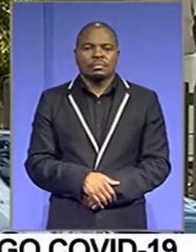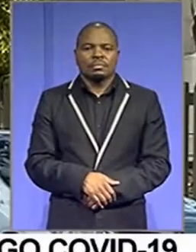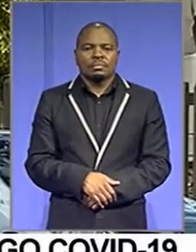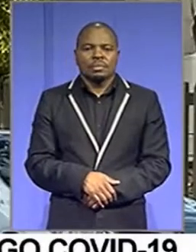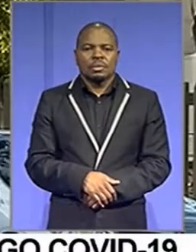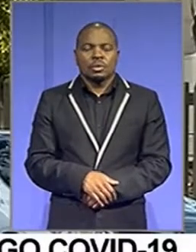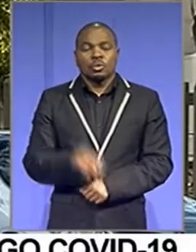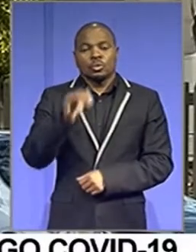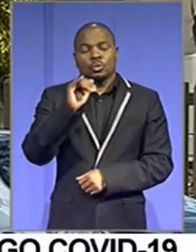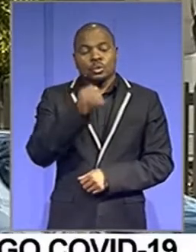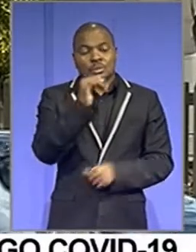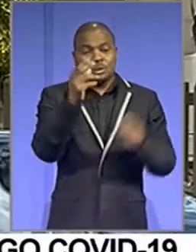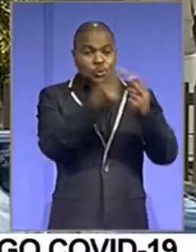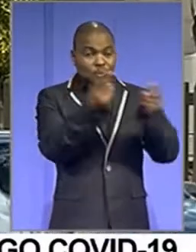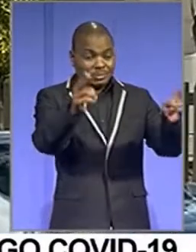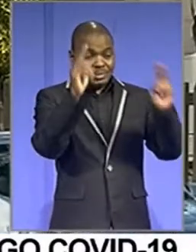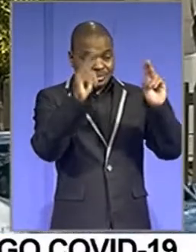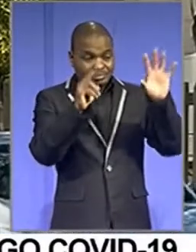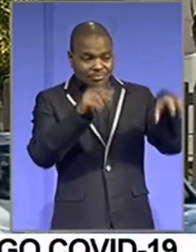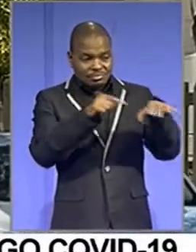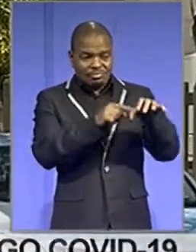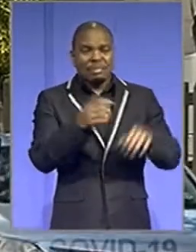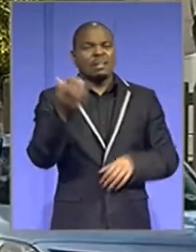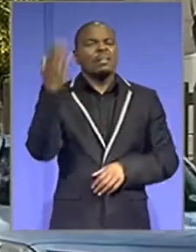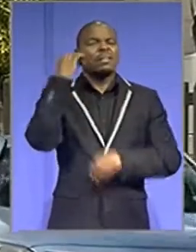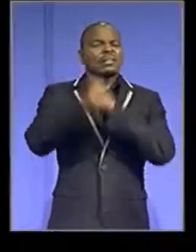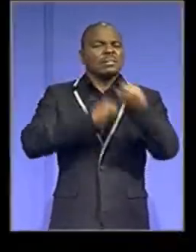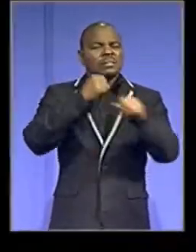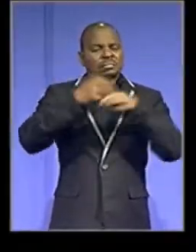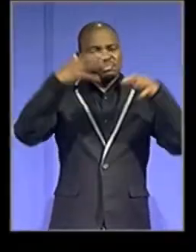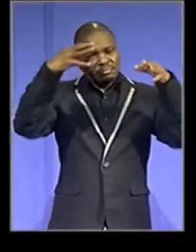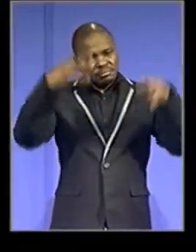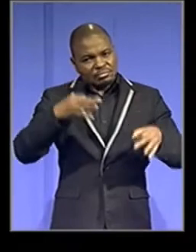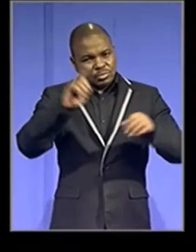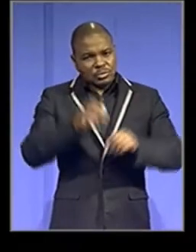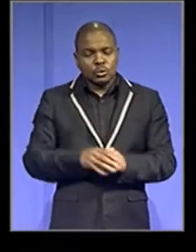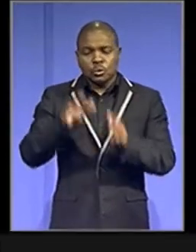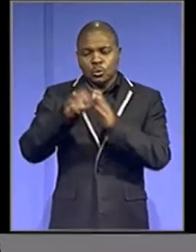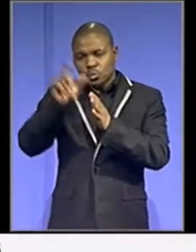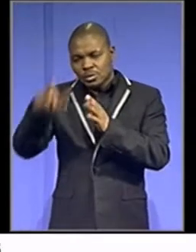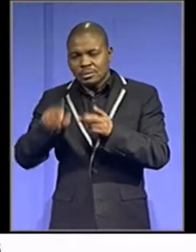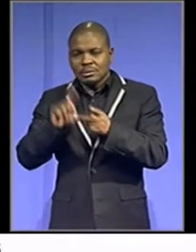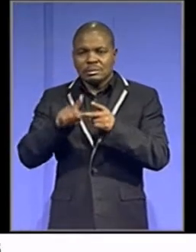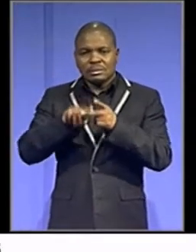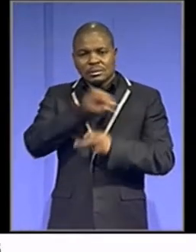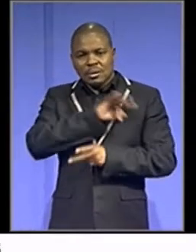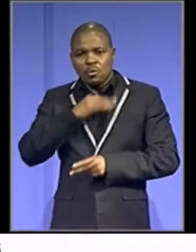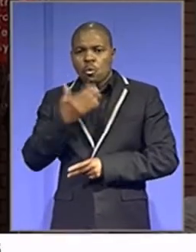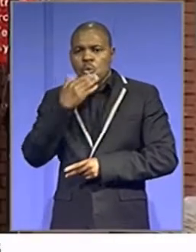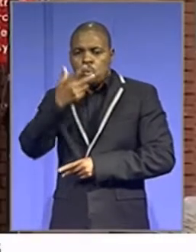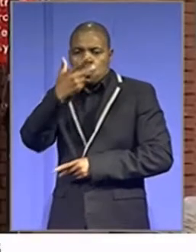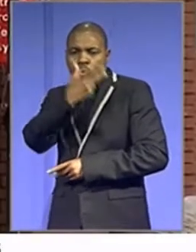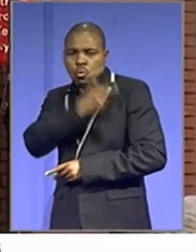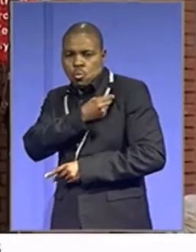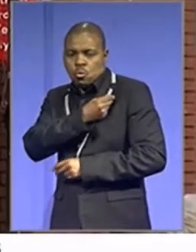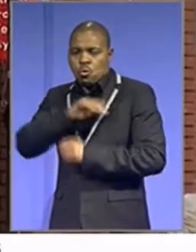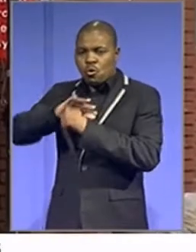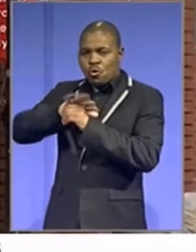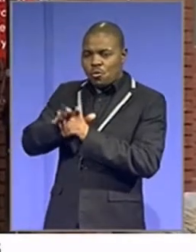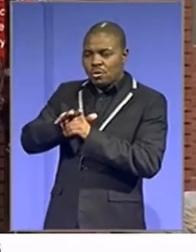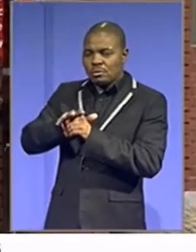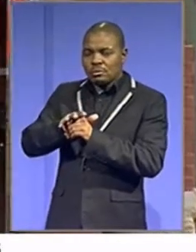University of Johannesburg e tsere sephetho go ya mafelelong a ngwaga go iletša baithuti le bašomi ba sa entelwago COVID-19 go